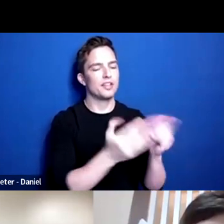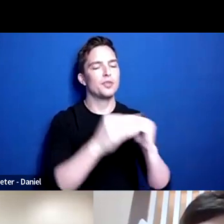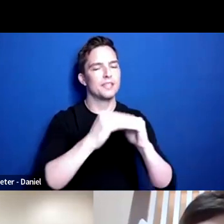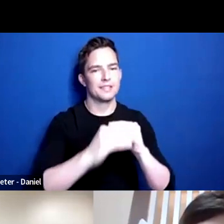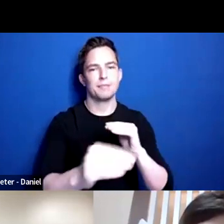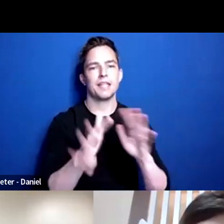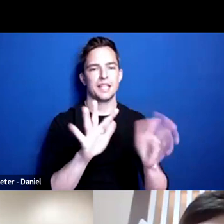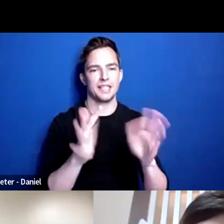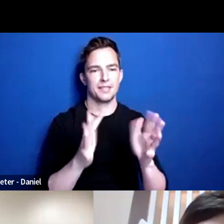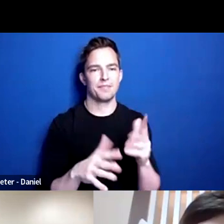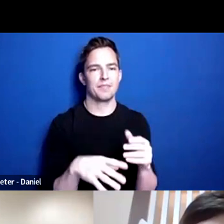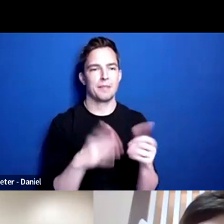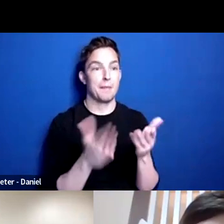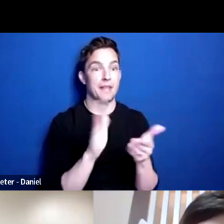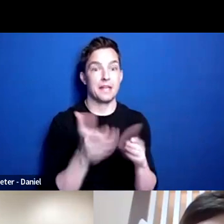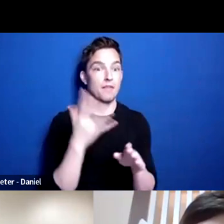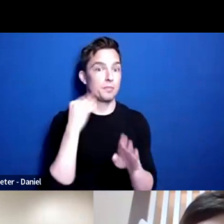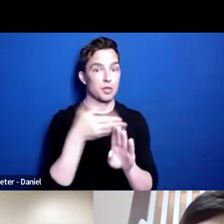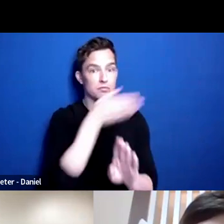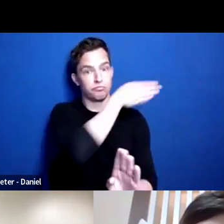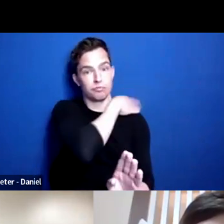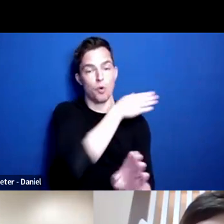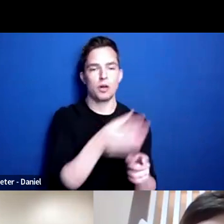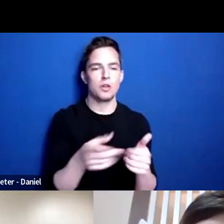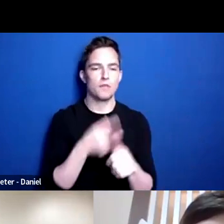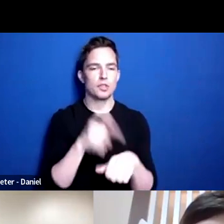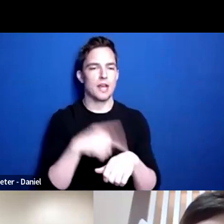might not have ever had or had in a very long time. So